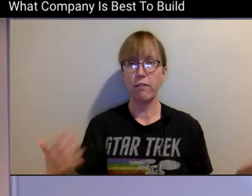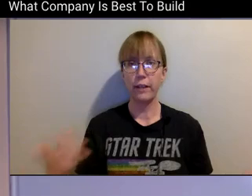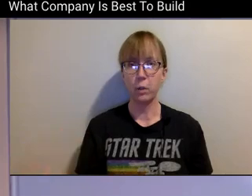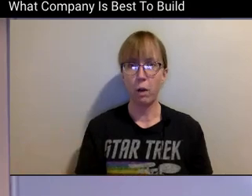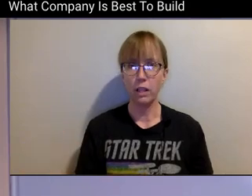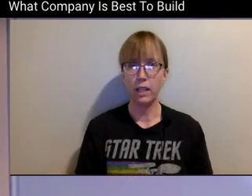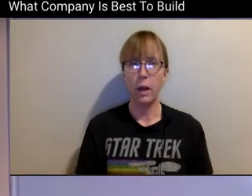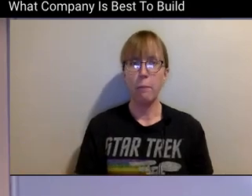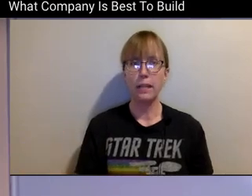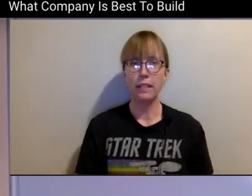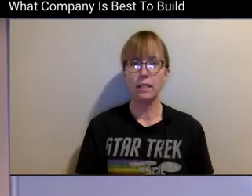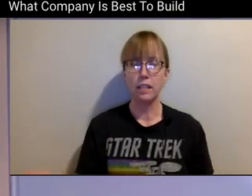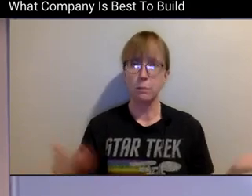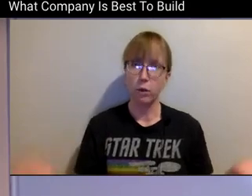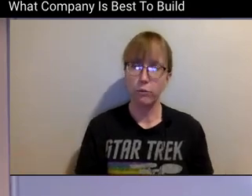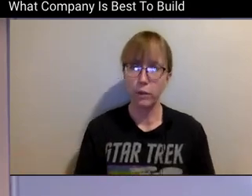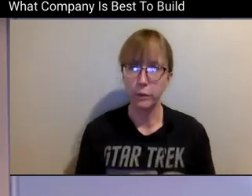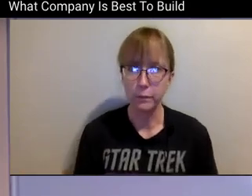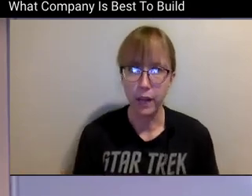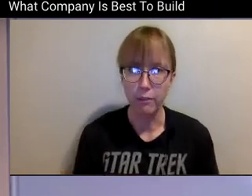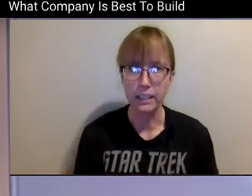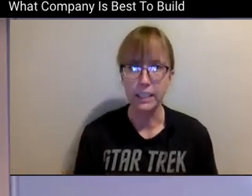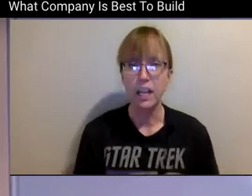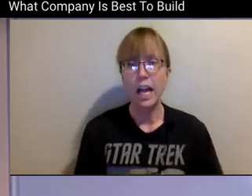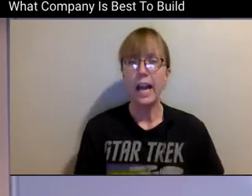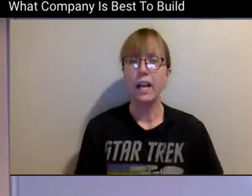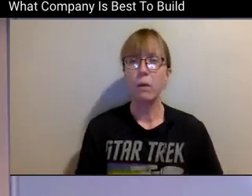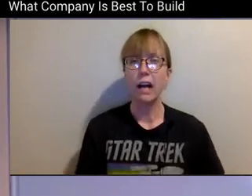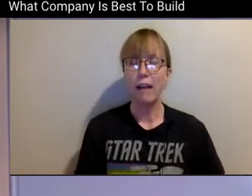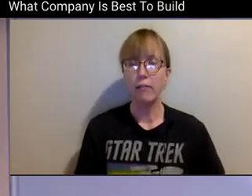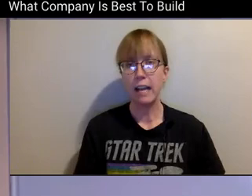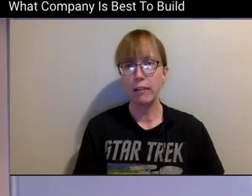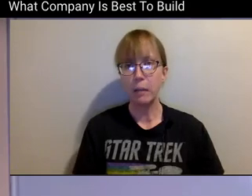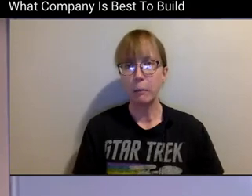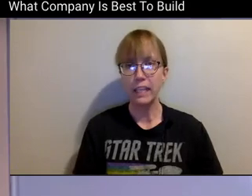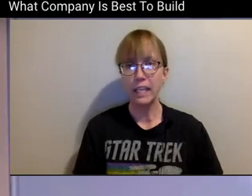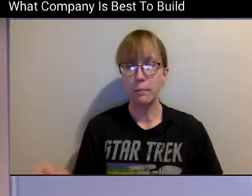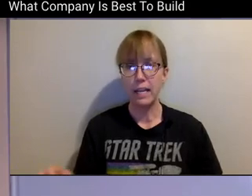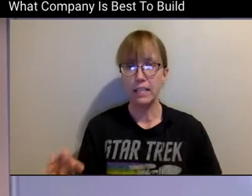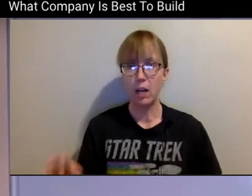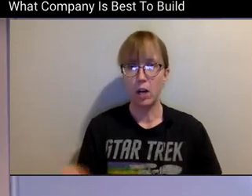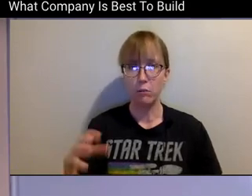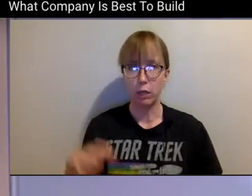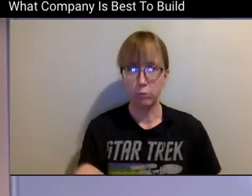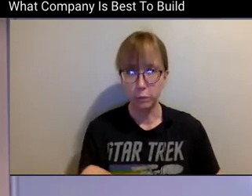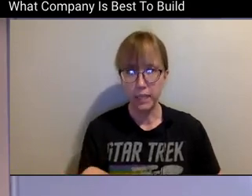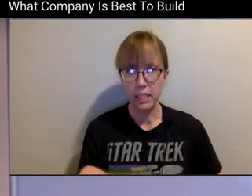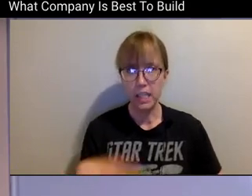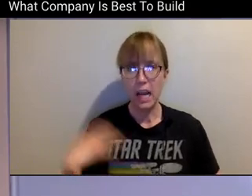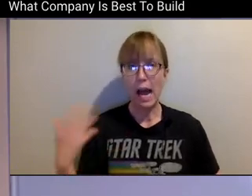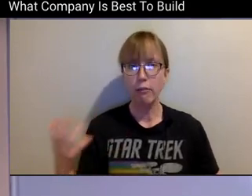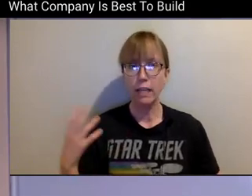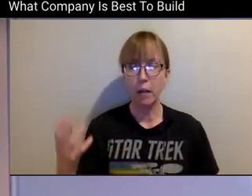is very, very low quality, but it's more affordable, obviously. And while every company is based on